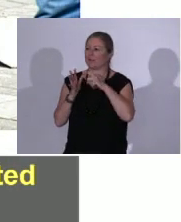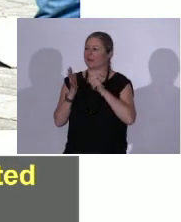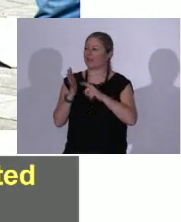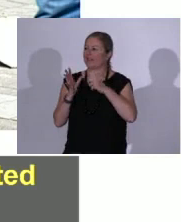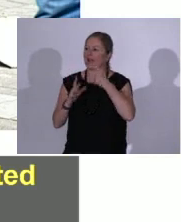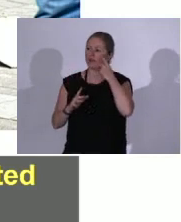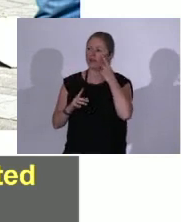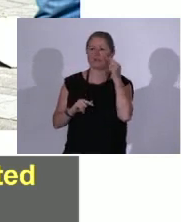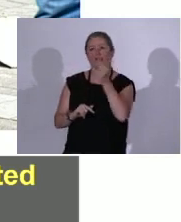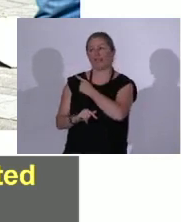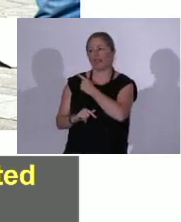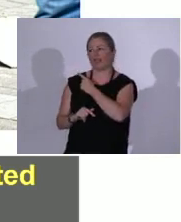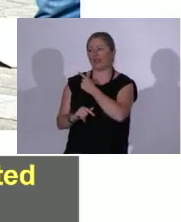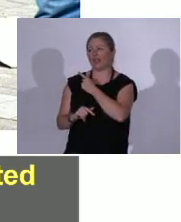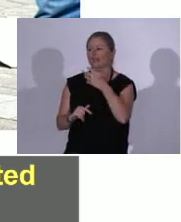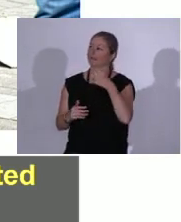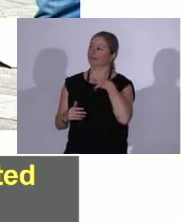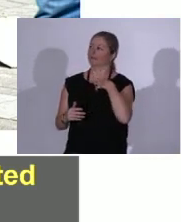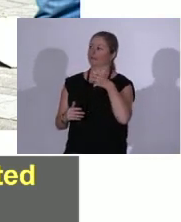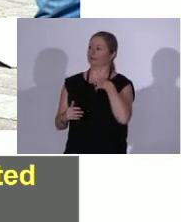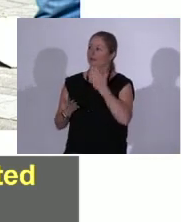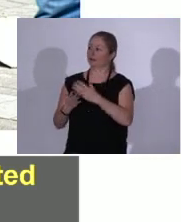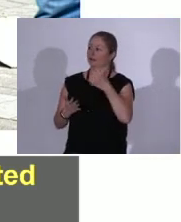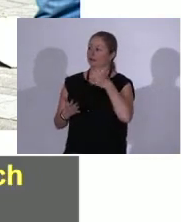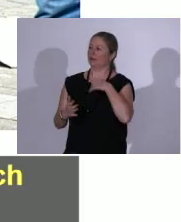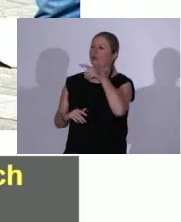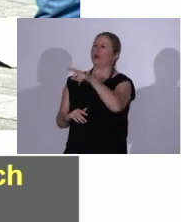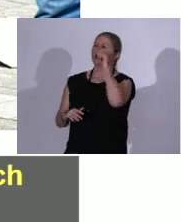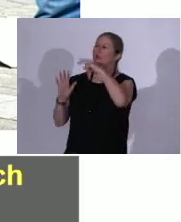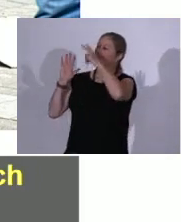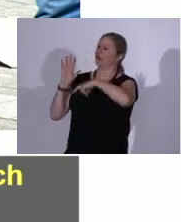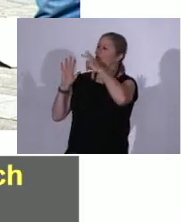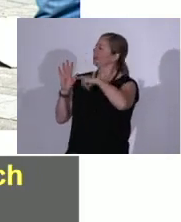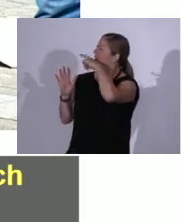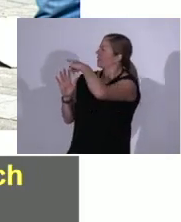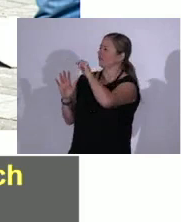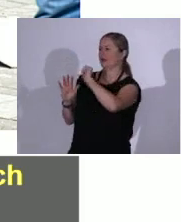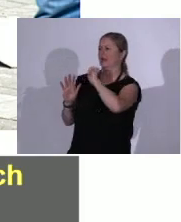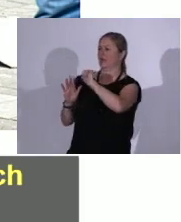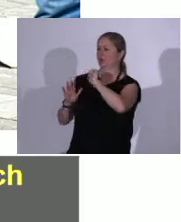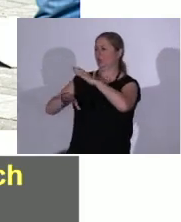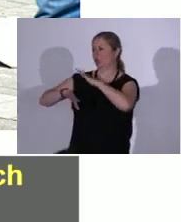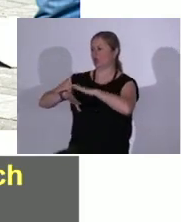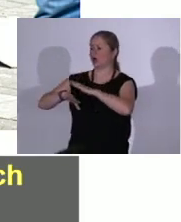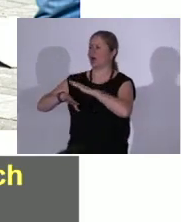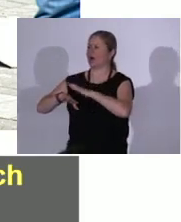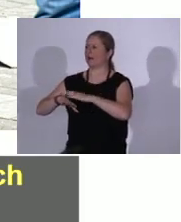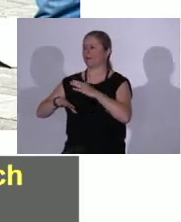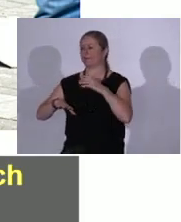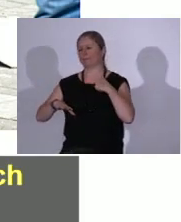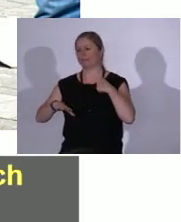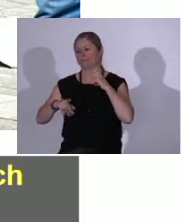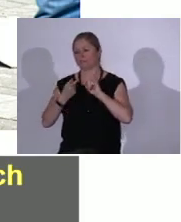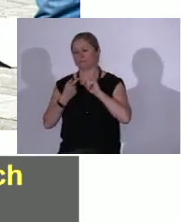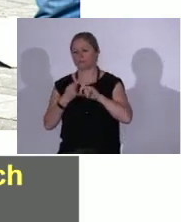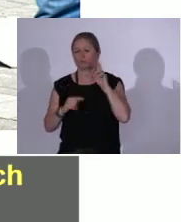we see here, which are quite startling, and I'll leave you to read those on your own as I'm speaking. But